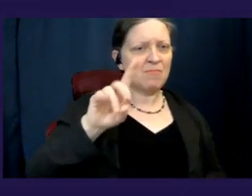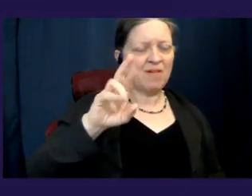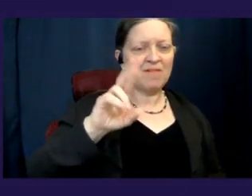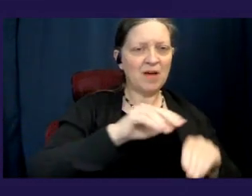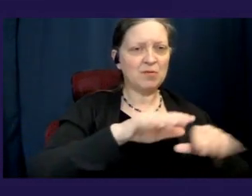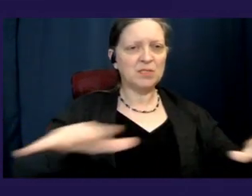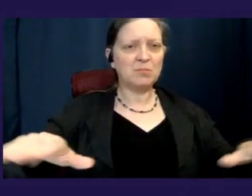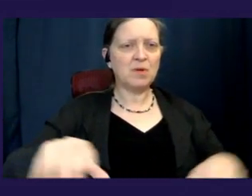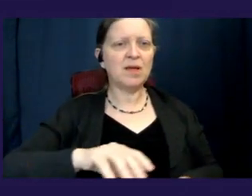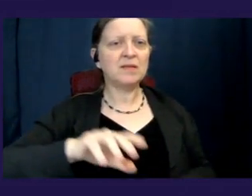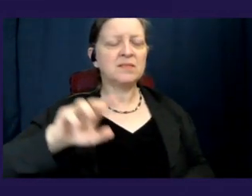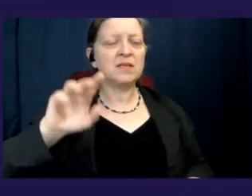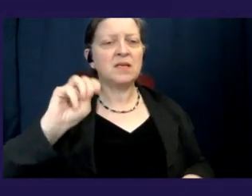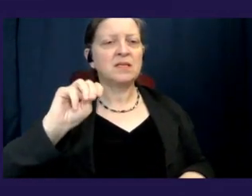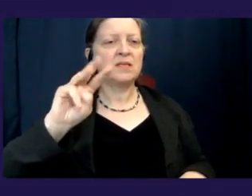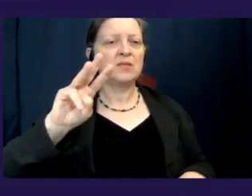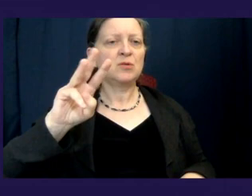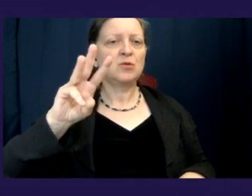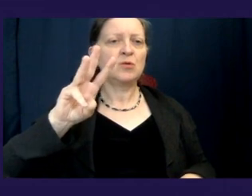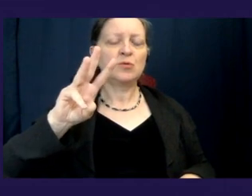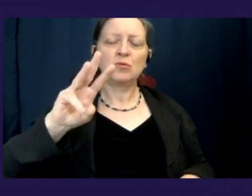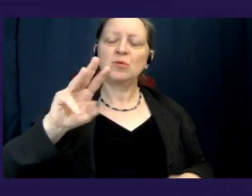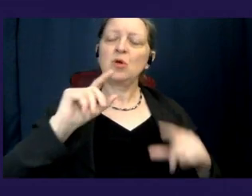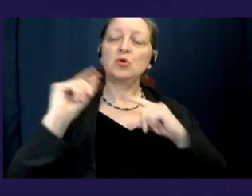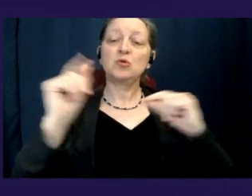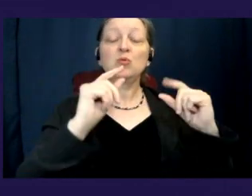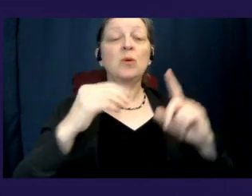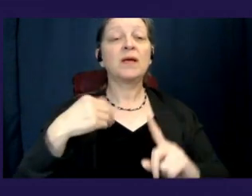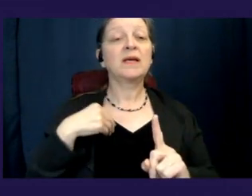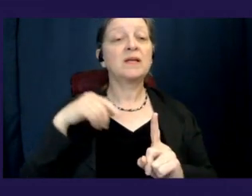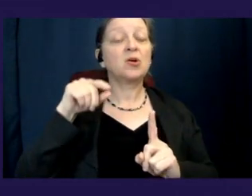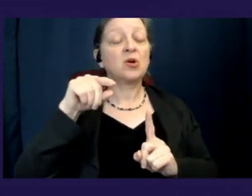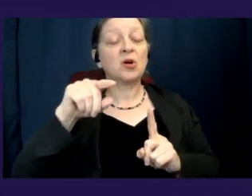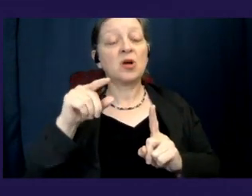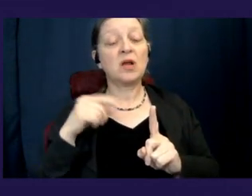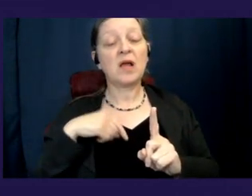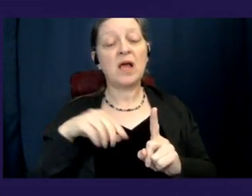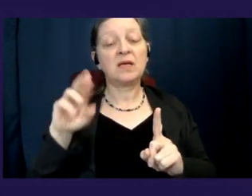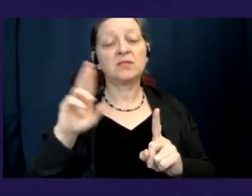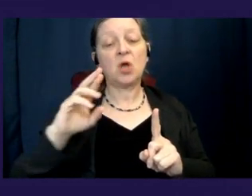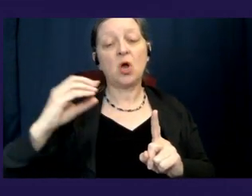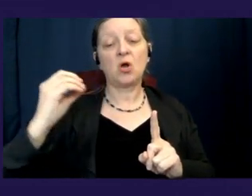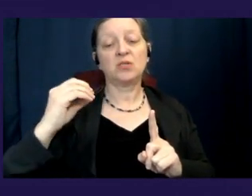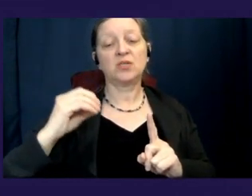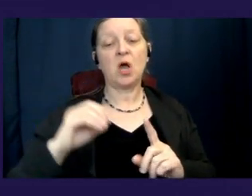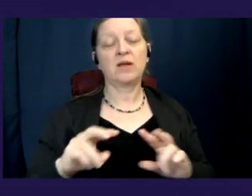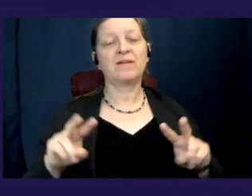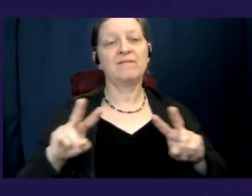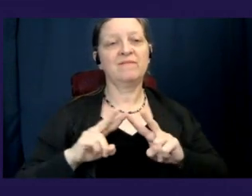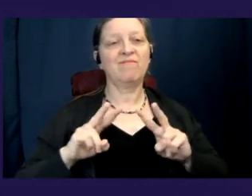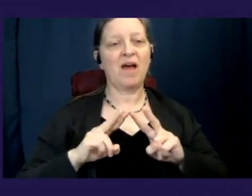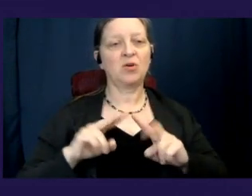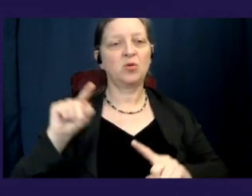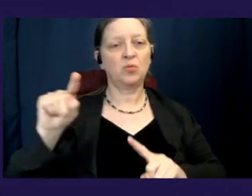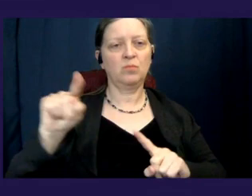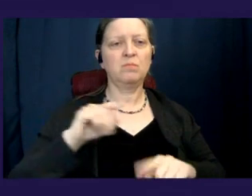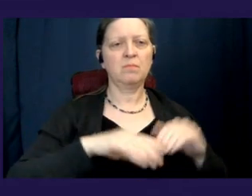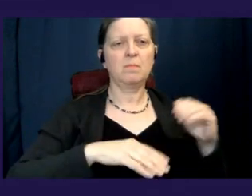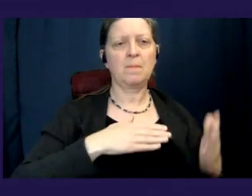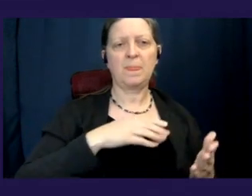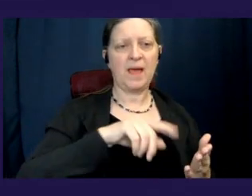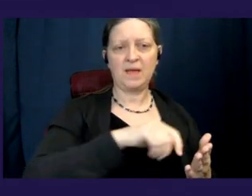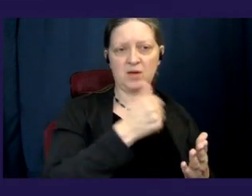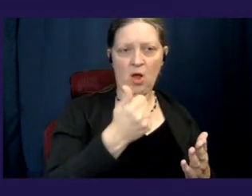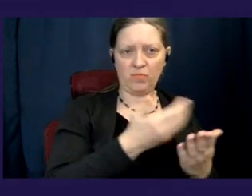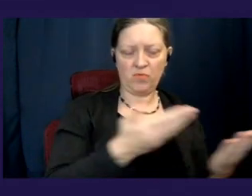than my health action alerts that my epi team sends on. Those R-naught values are not that great in getting around. But then also, just like we can